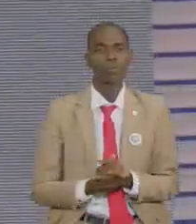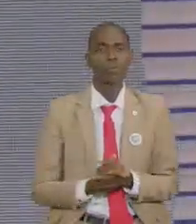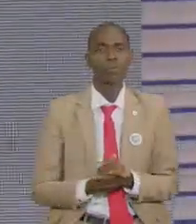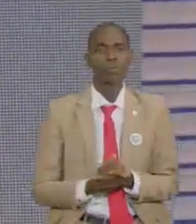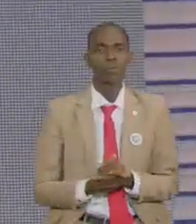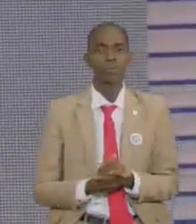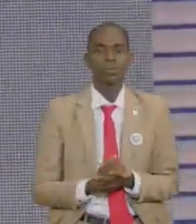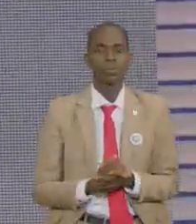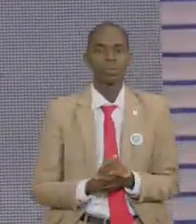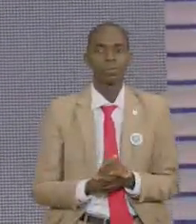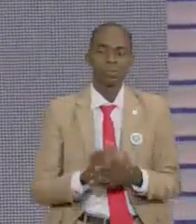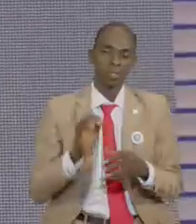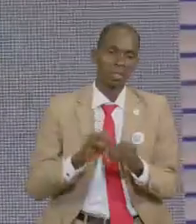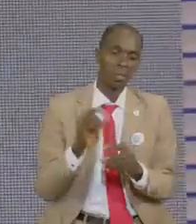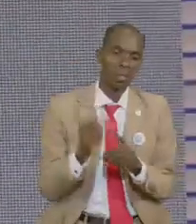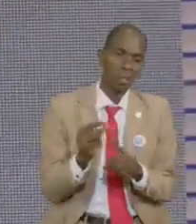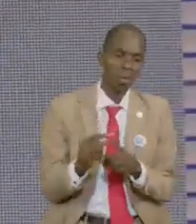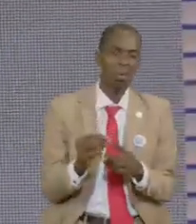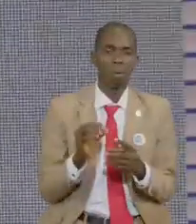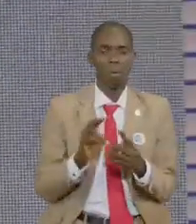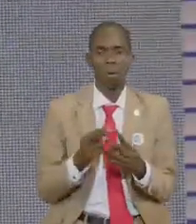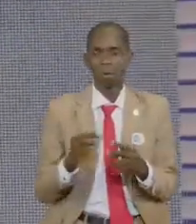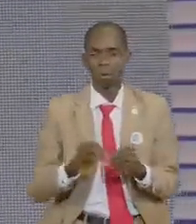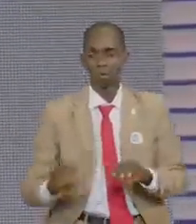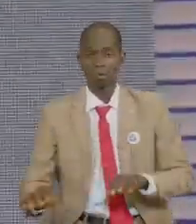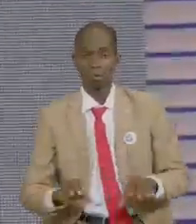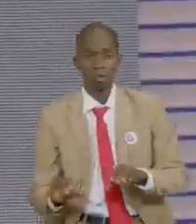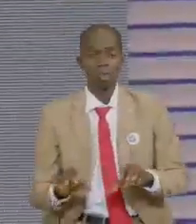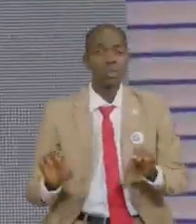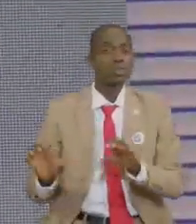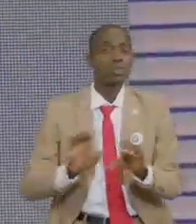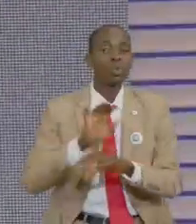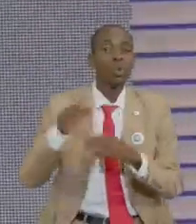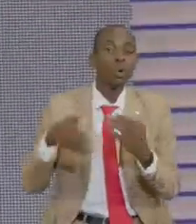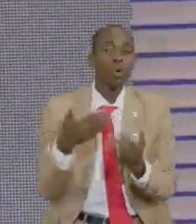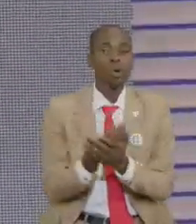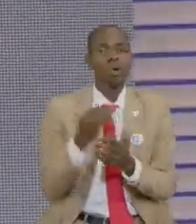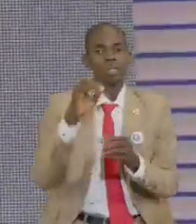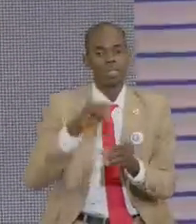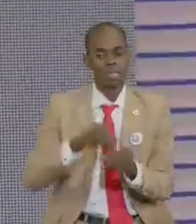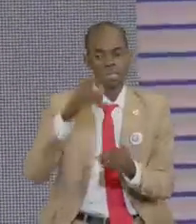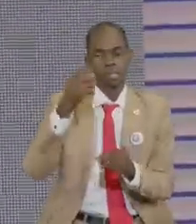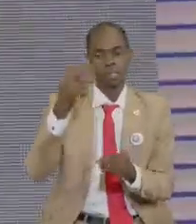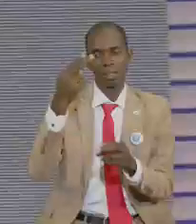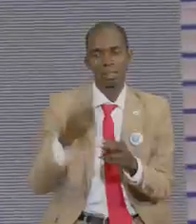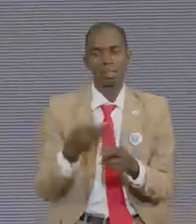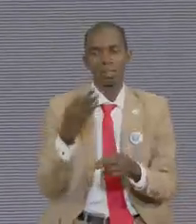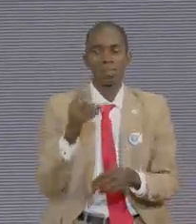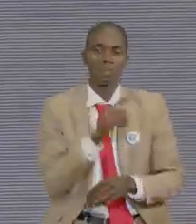in word or in deed, do all in the name of the Lord